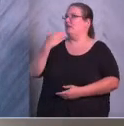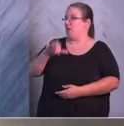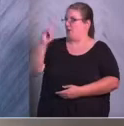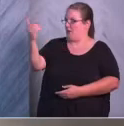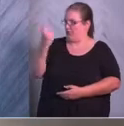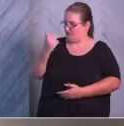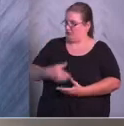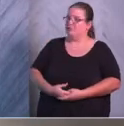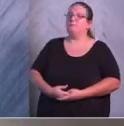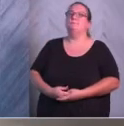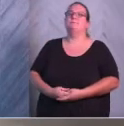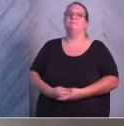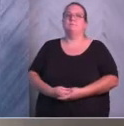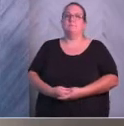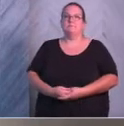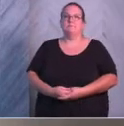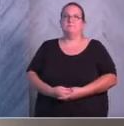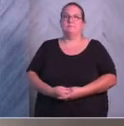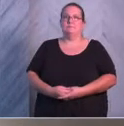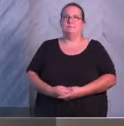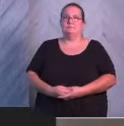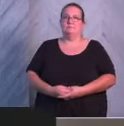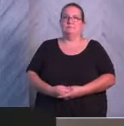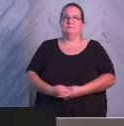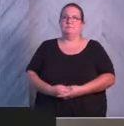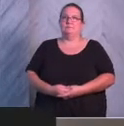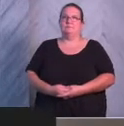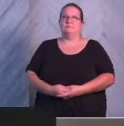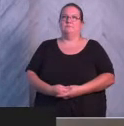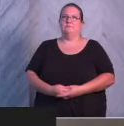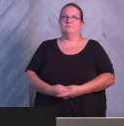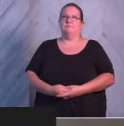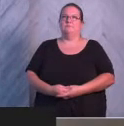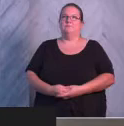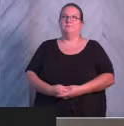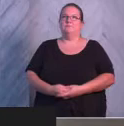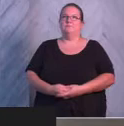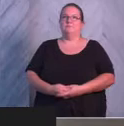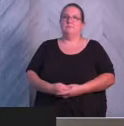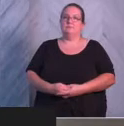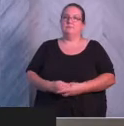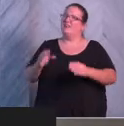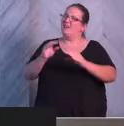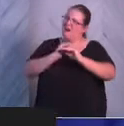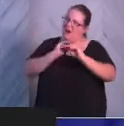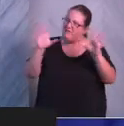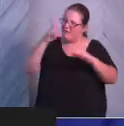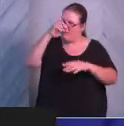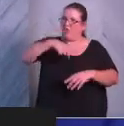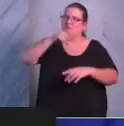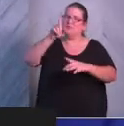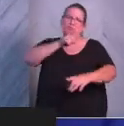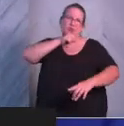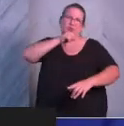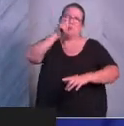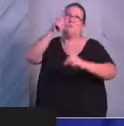question. There is no doubt that in order to get to a point of a true reconciliation, it's not